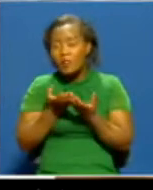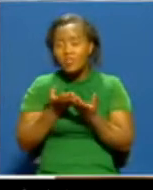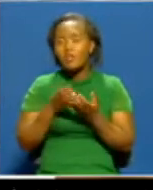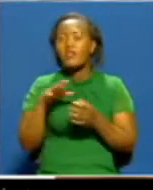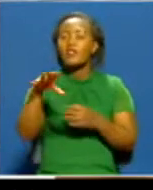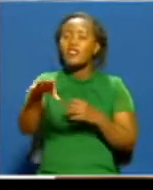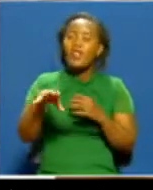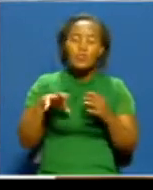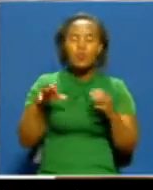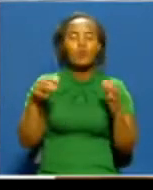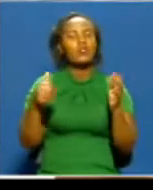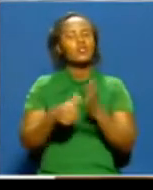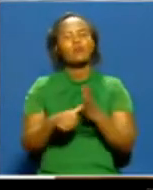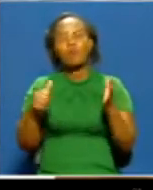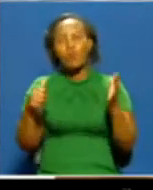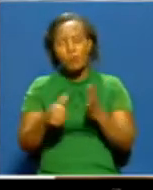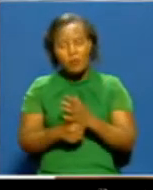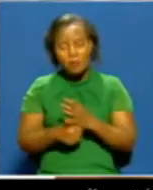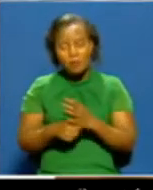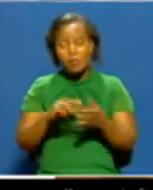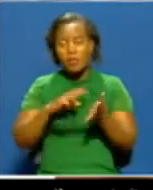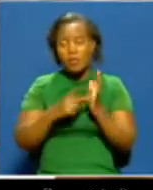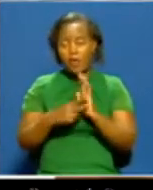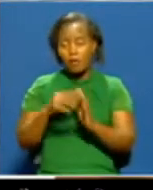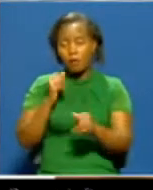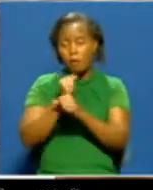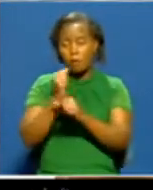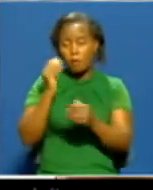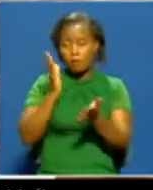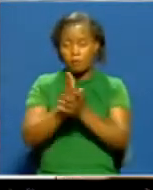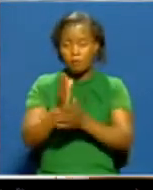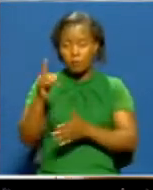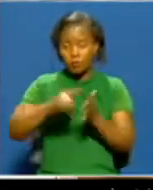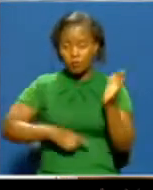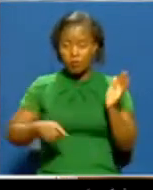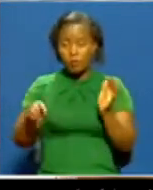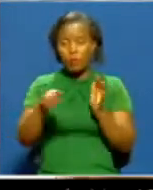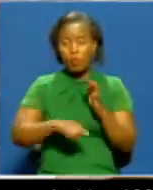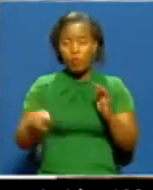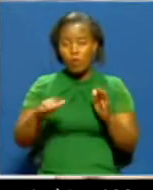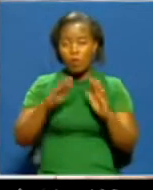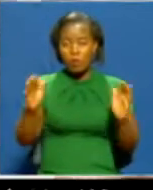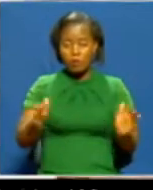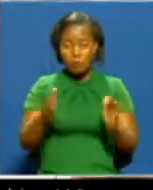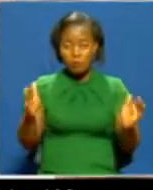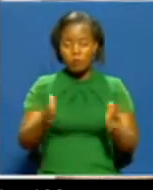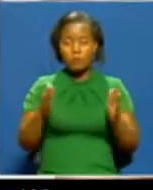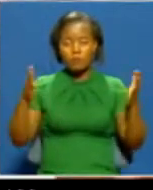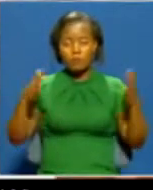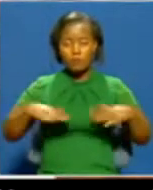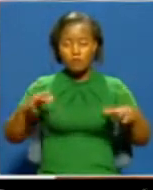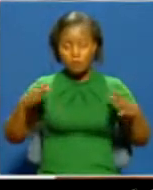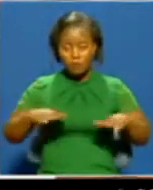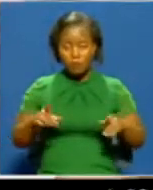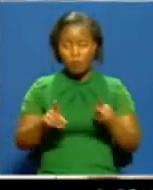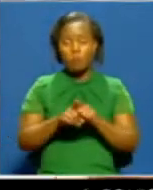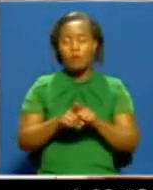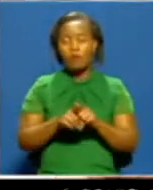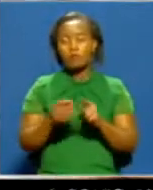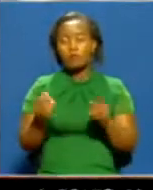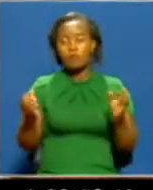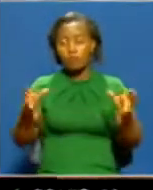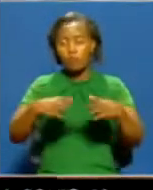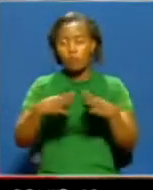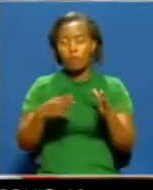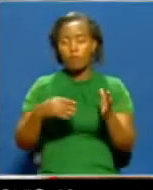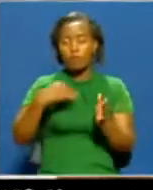problem. So what you want to make sure is that let's encourage our people, let's encourage our pharmaceutical